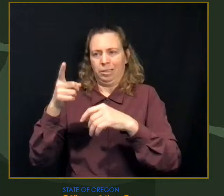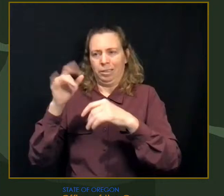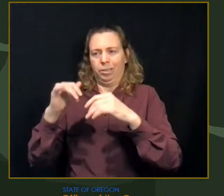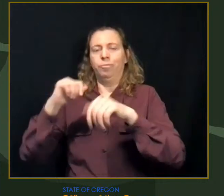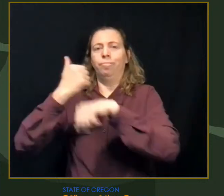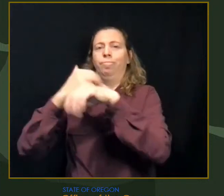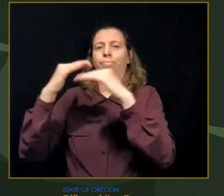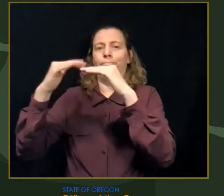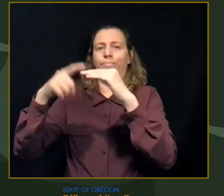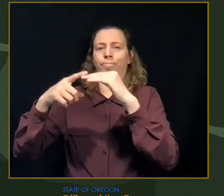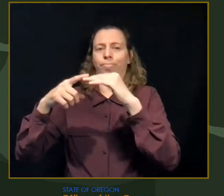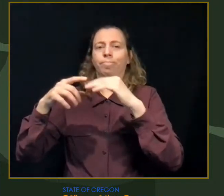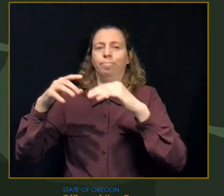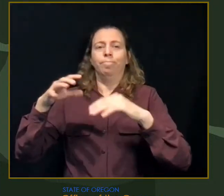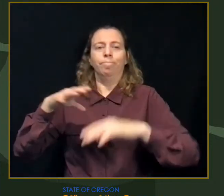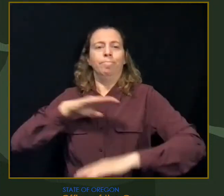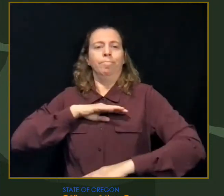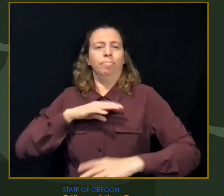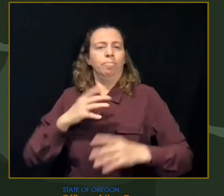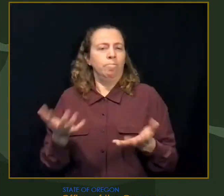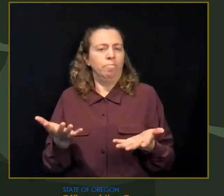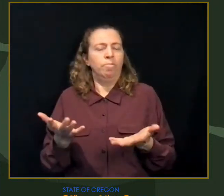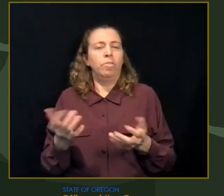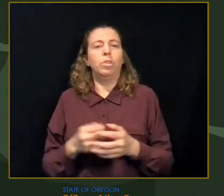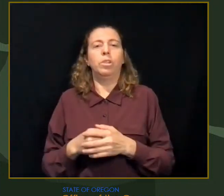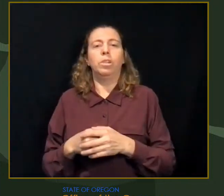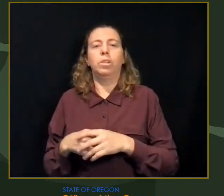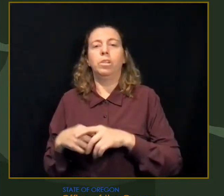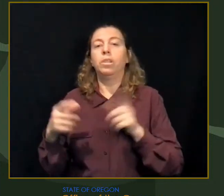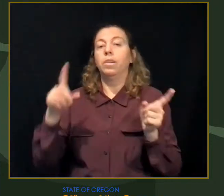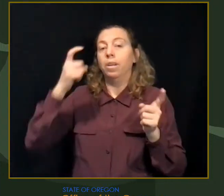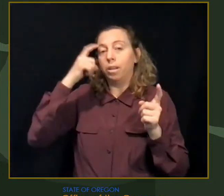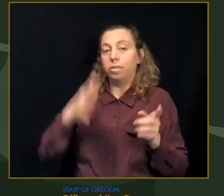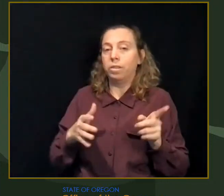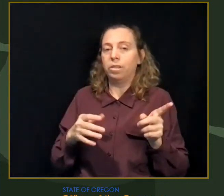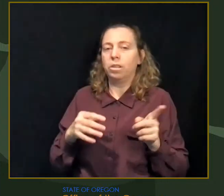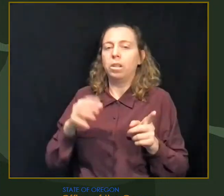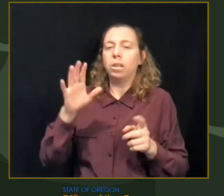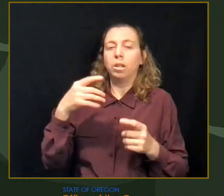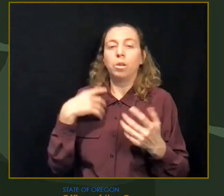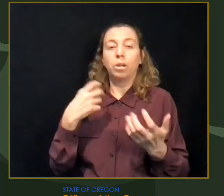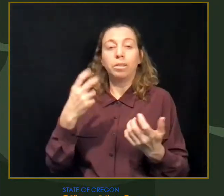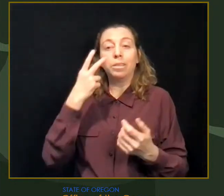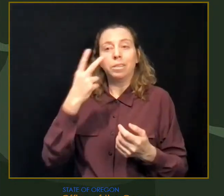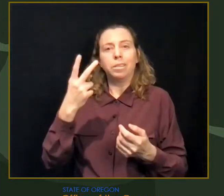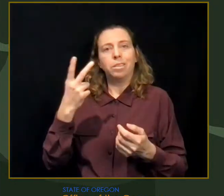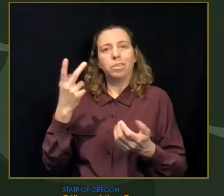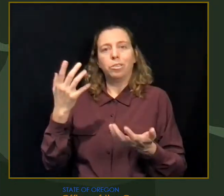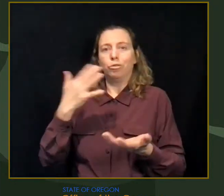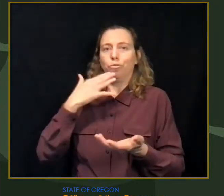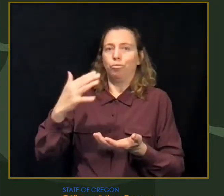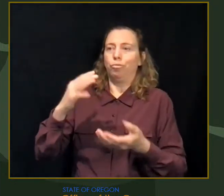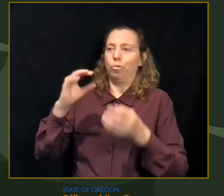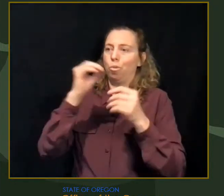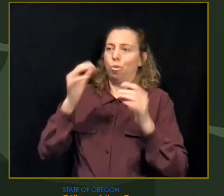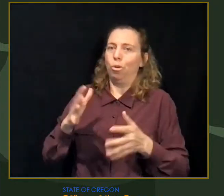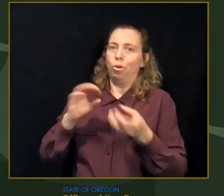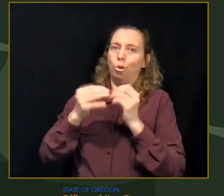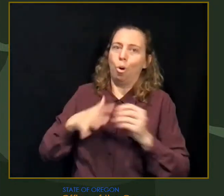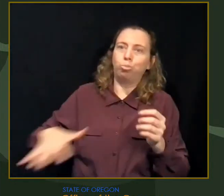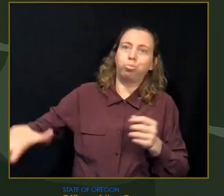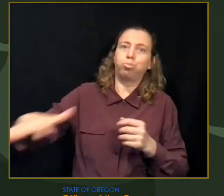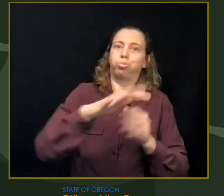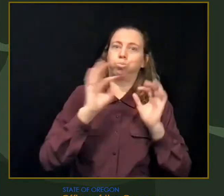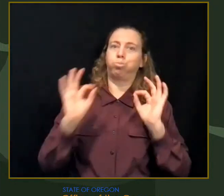I've said is that we need to see a solid majority of Oregonians vaccinated. And that includes our communities